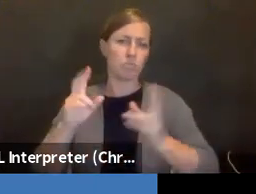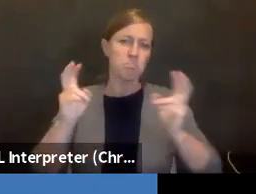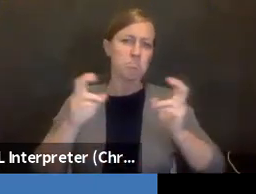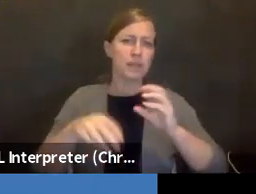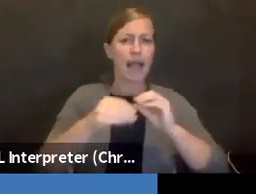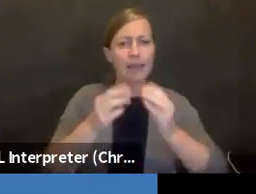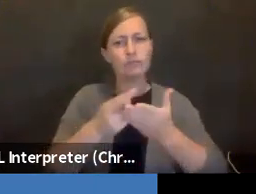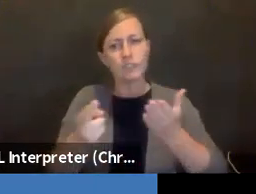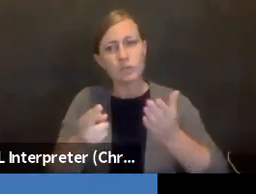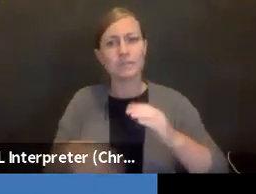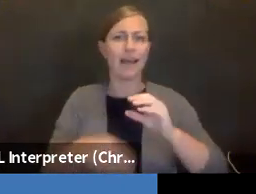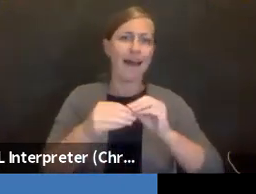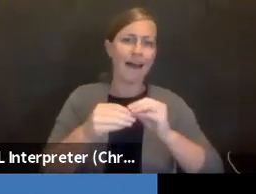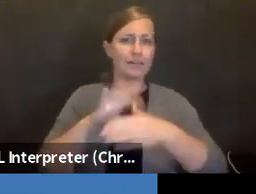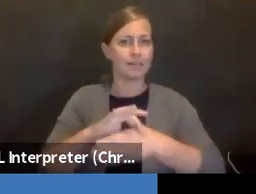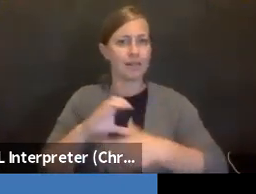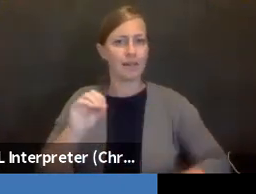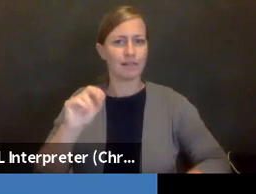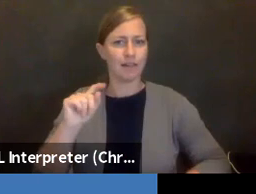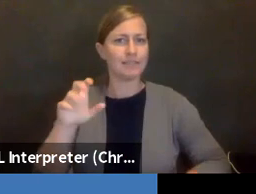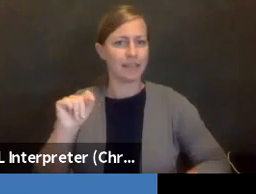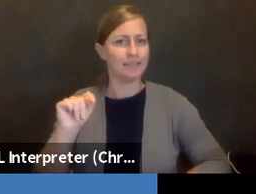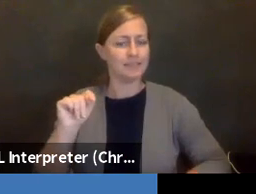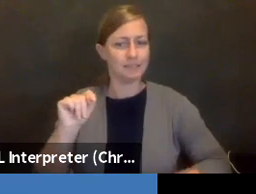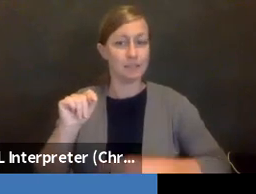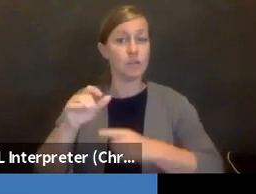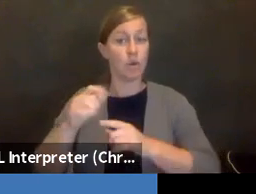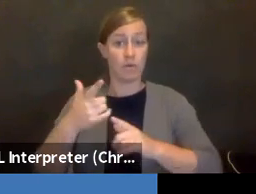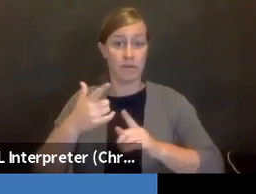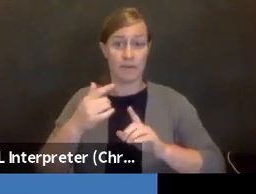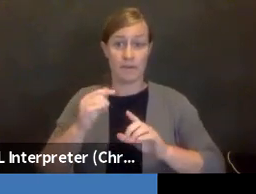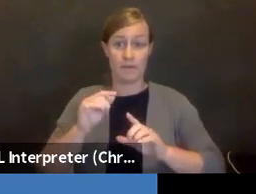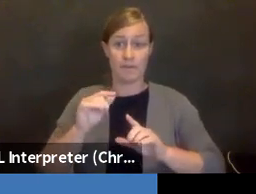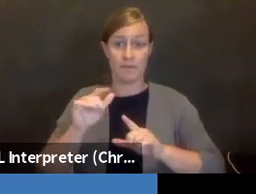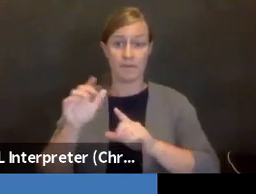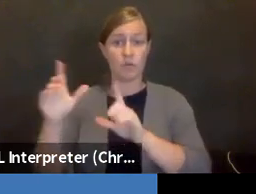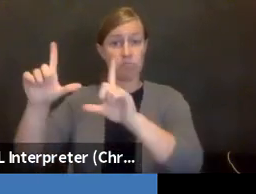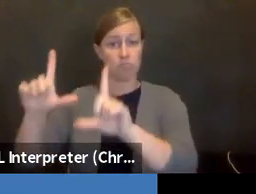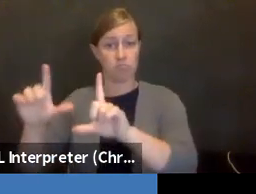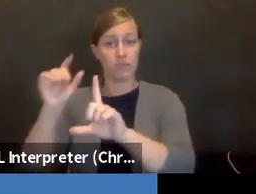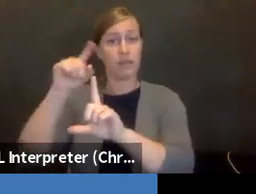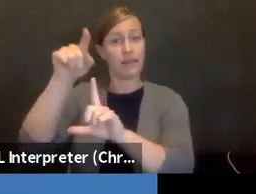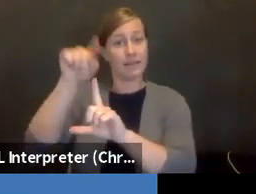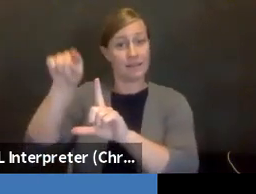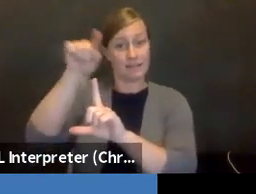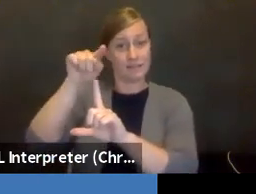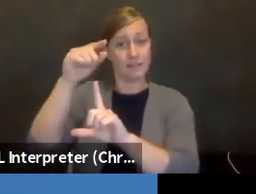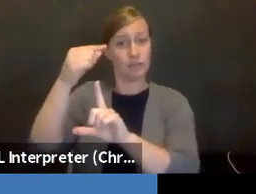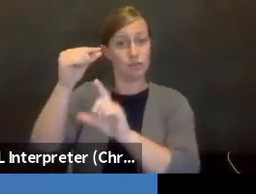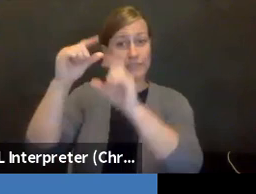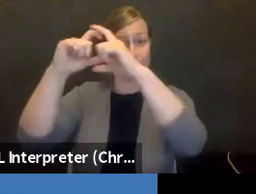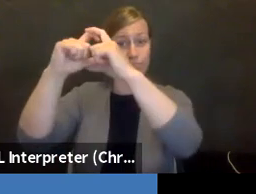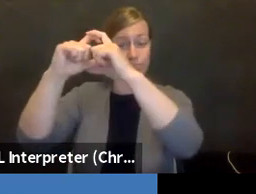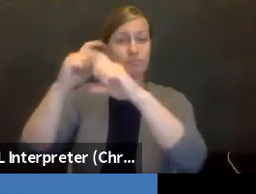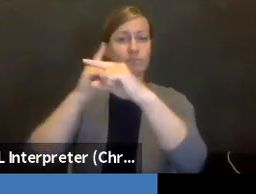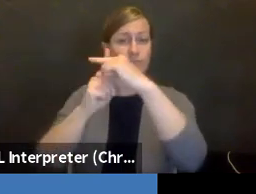add content. And so I'm going to go over here on the left. I'm going to push the plus add,